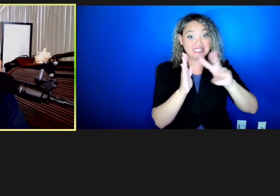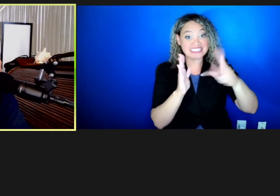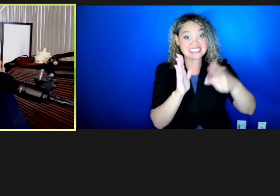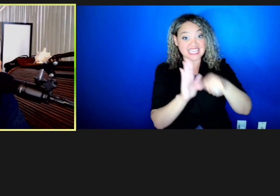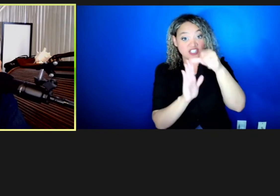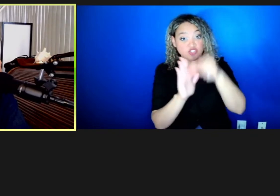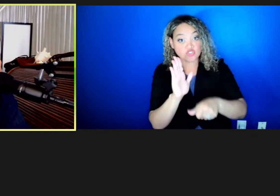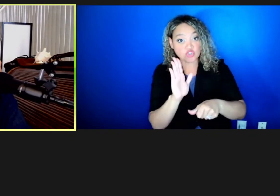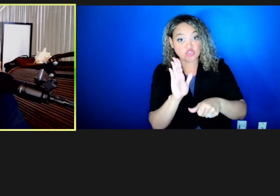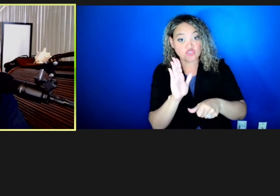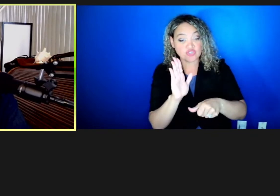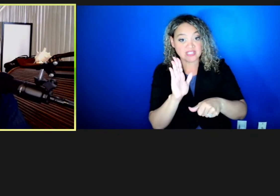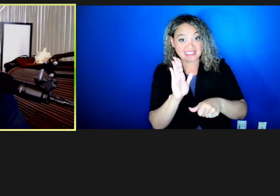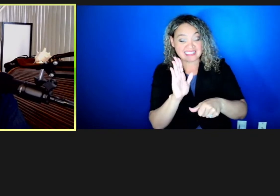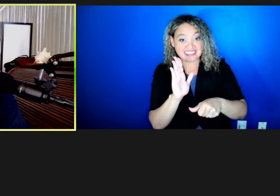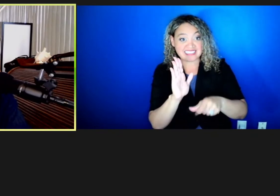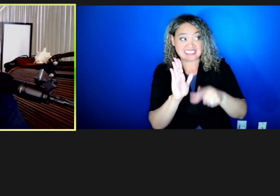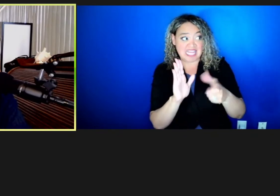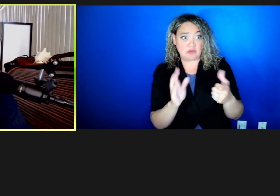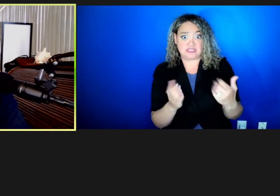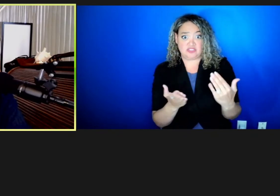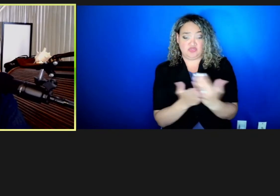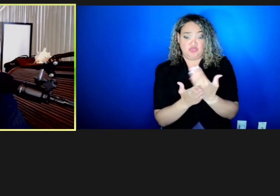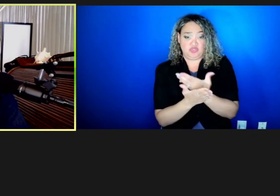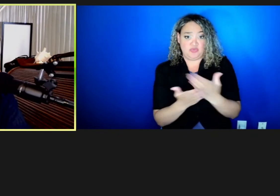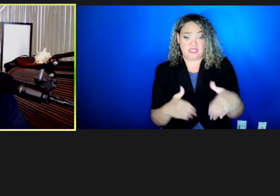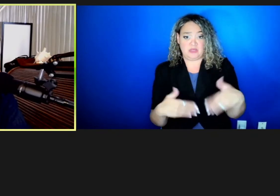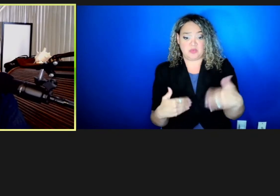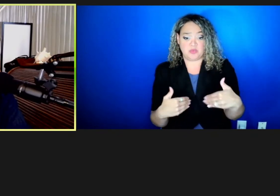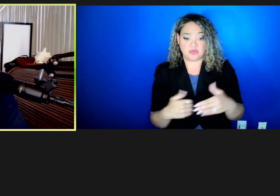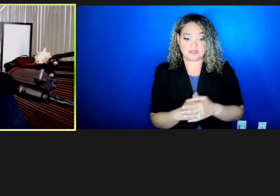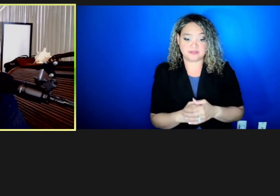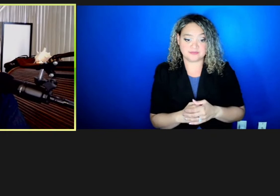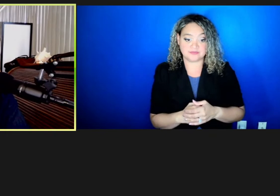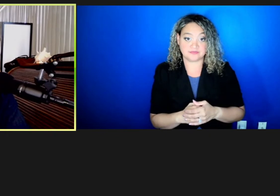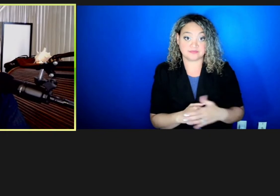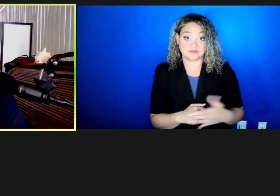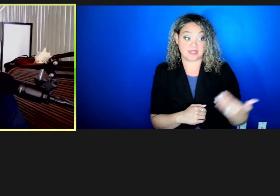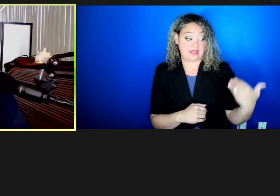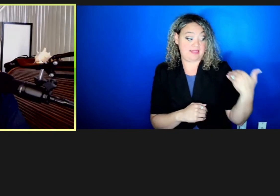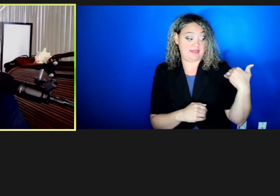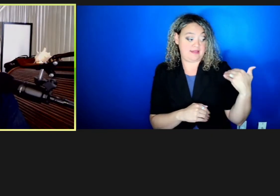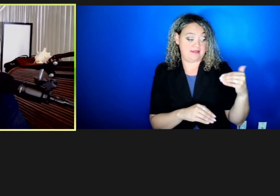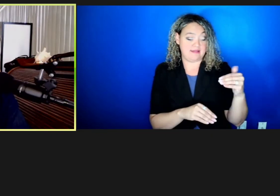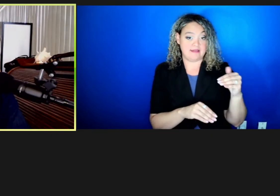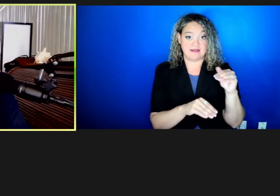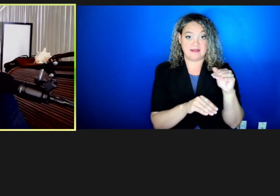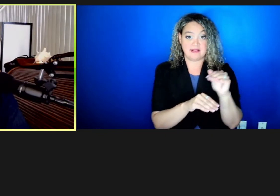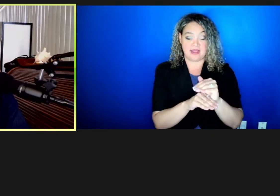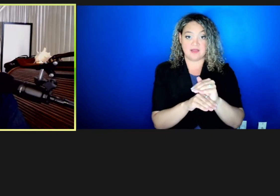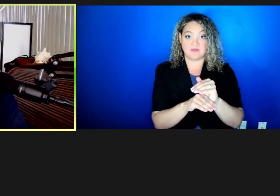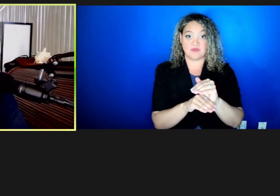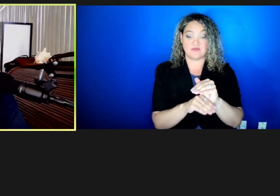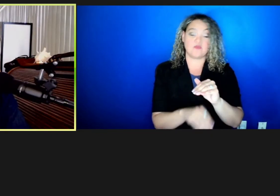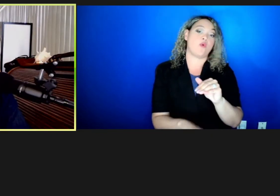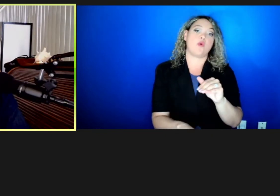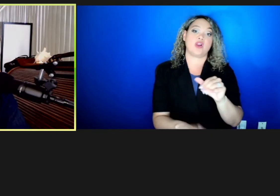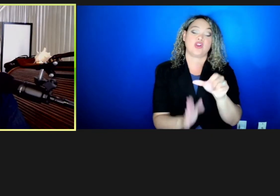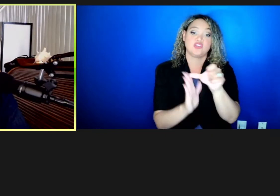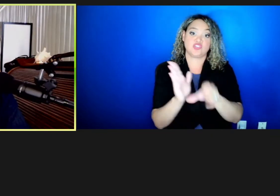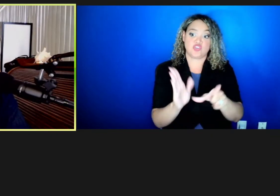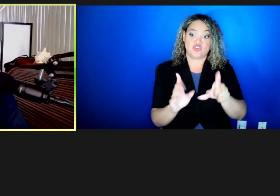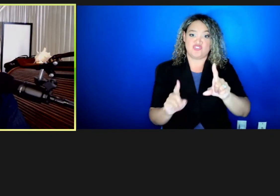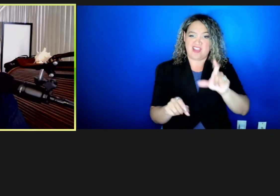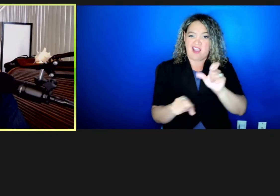to address this frightening new development. The night before her surgery, I had worked late attending an evening